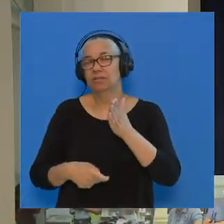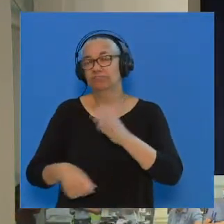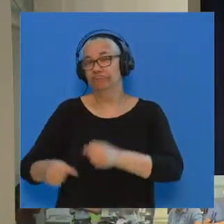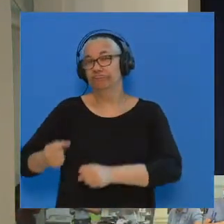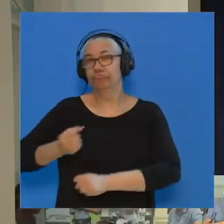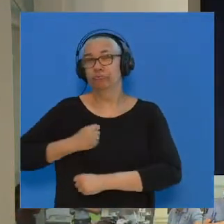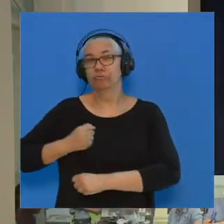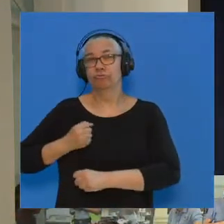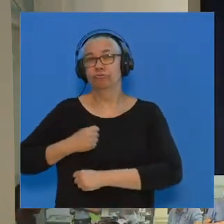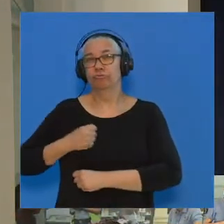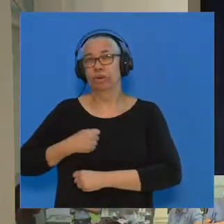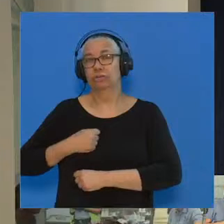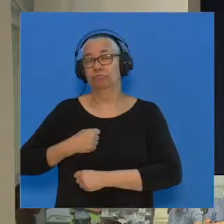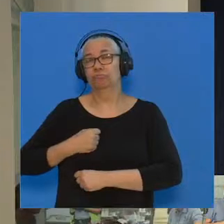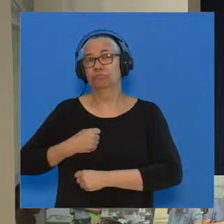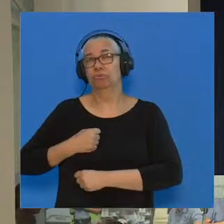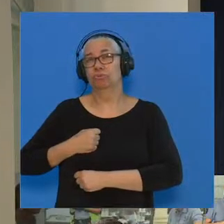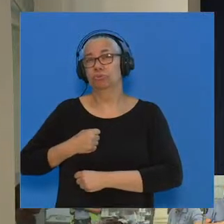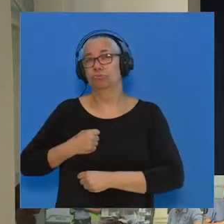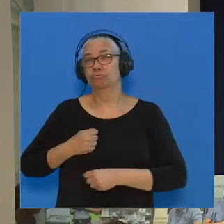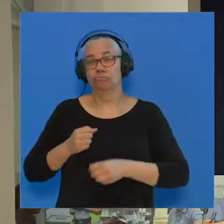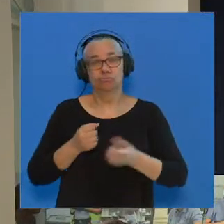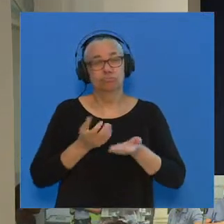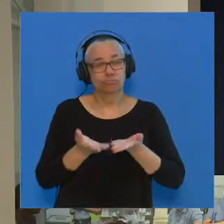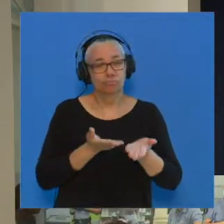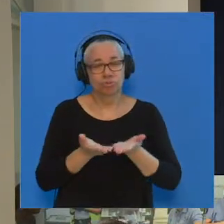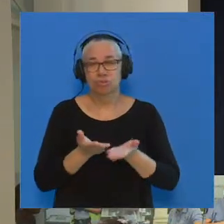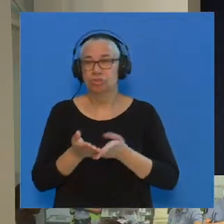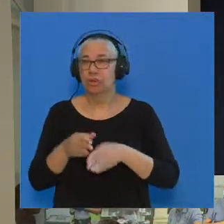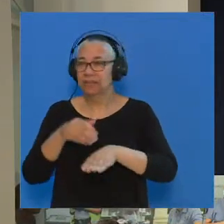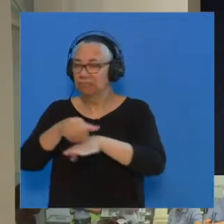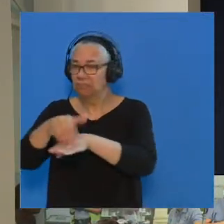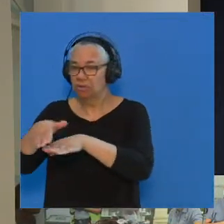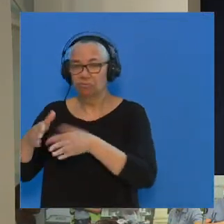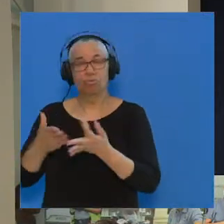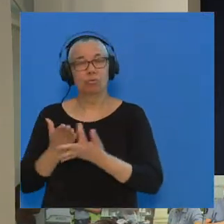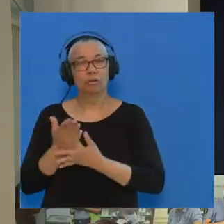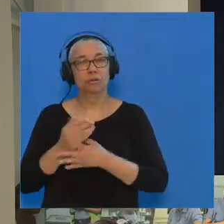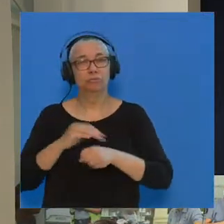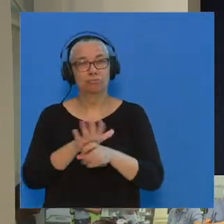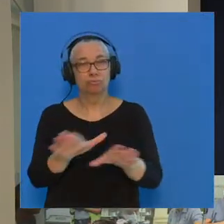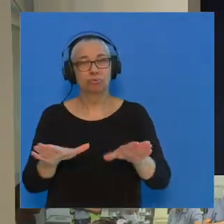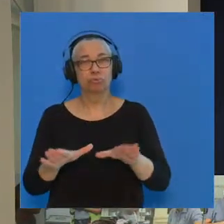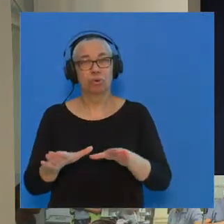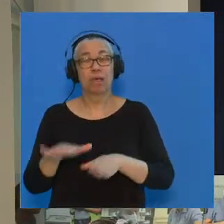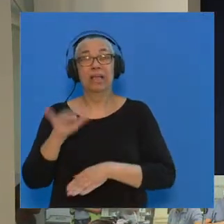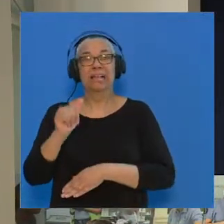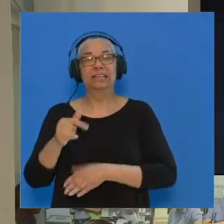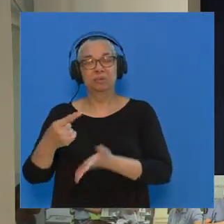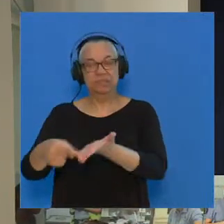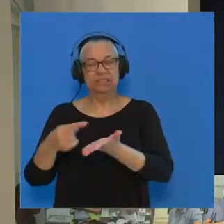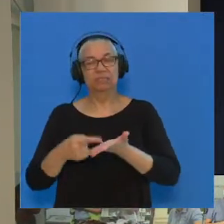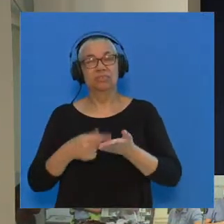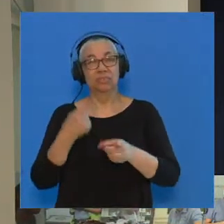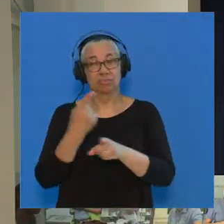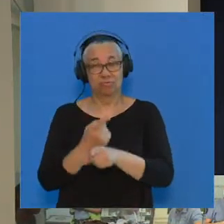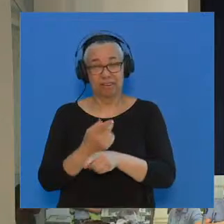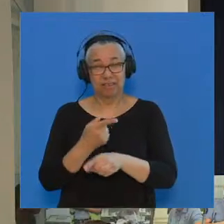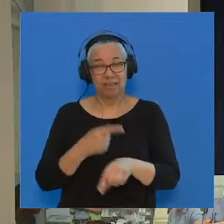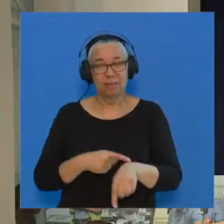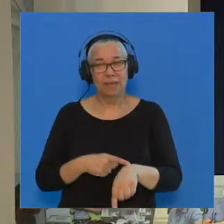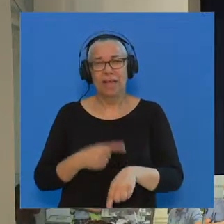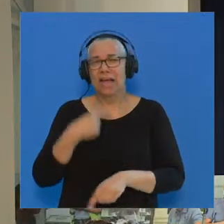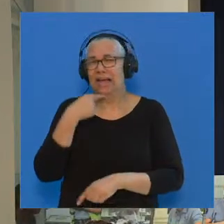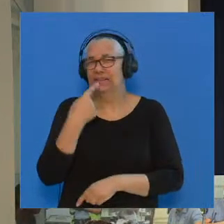Regiment embodiment throughout this pandemic? That will be discussed at the appropriate time. I told one of your colleagues